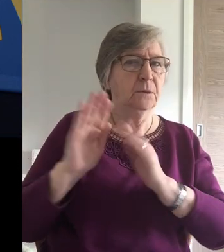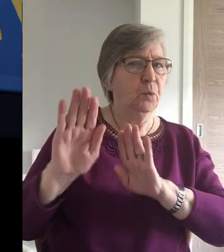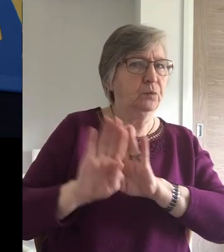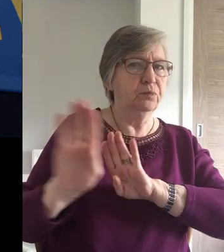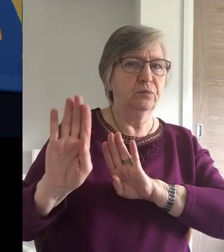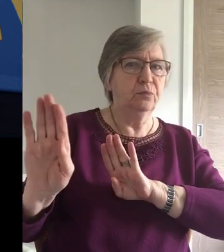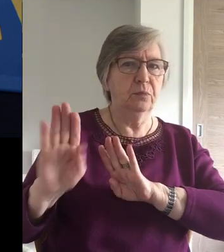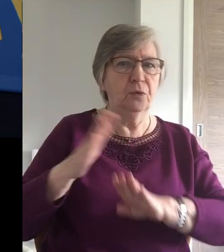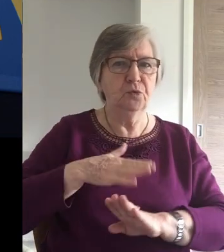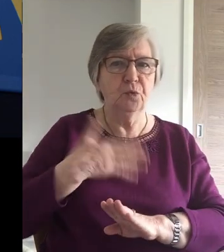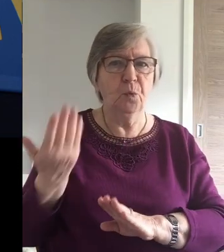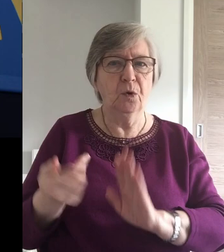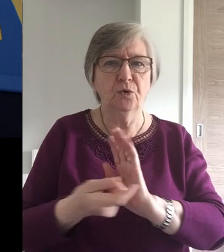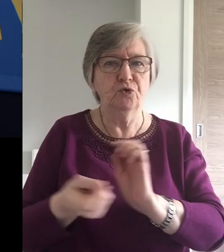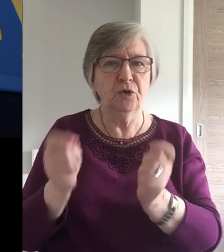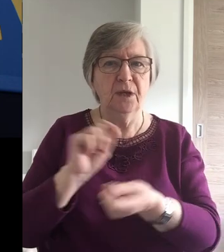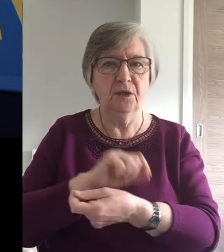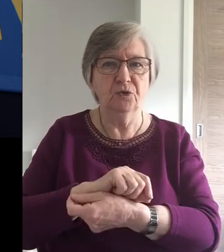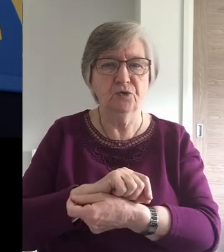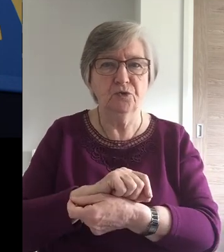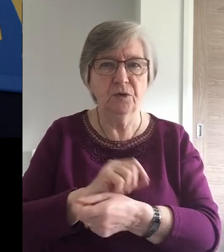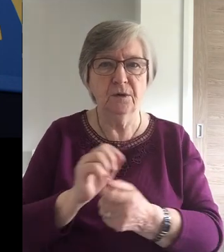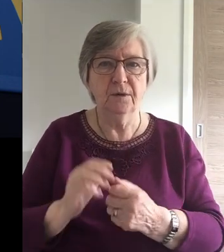against change.